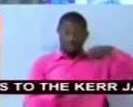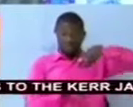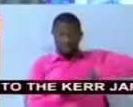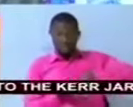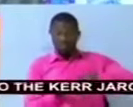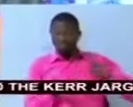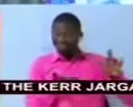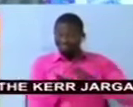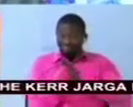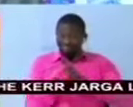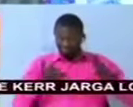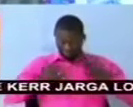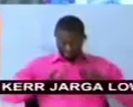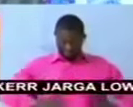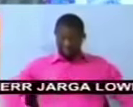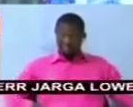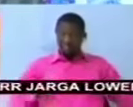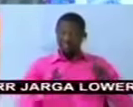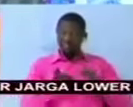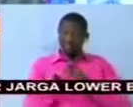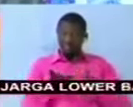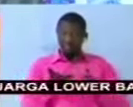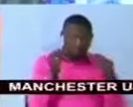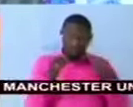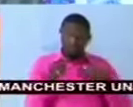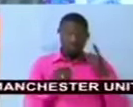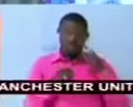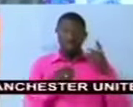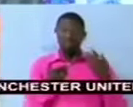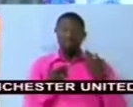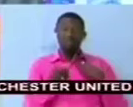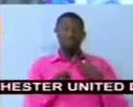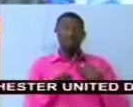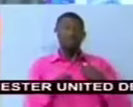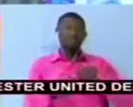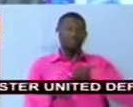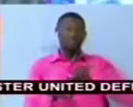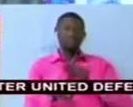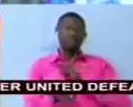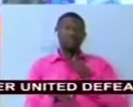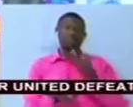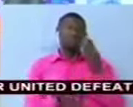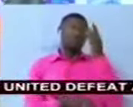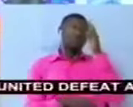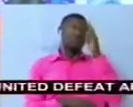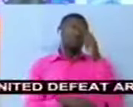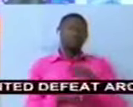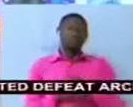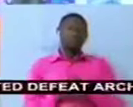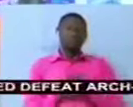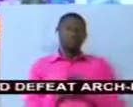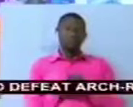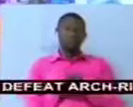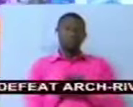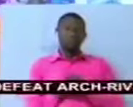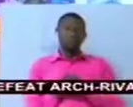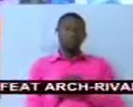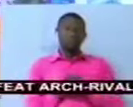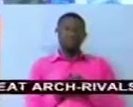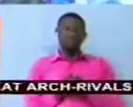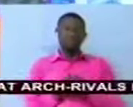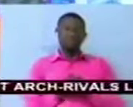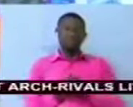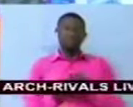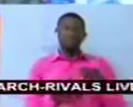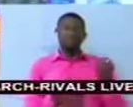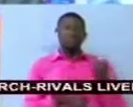nakedly fofu yalla it's not myself it's only God because ki ma wax né dañ ko laal ci kanamam gi because